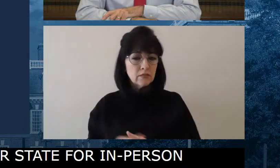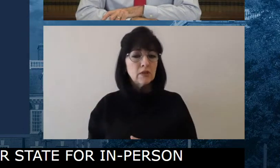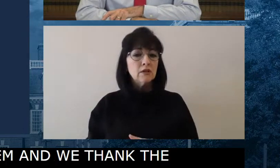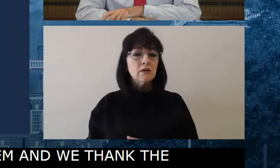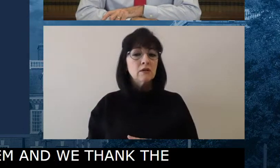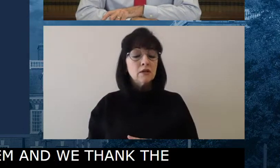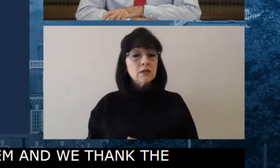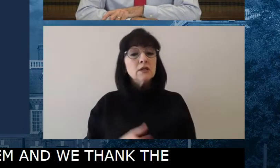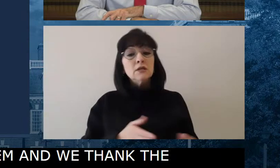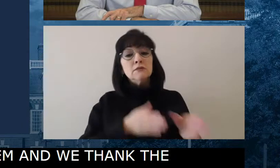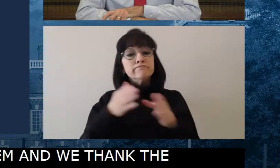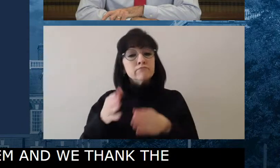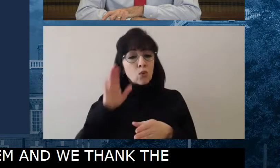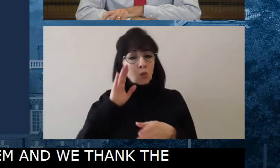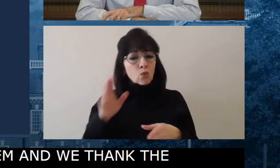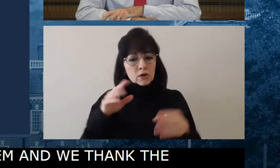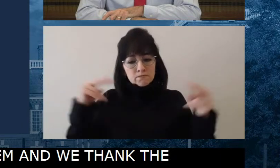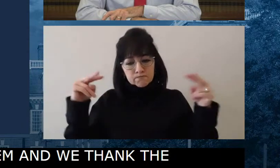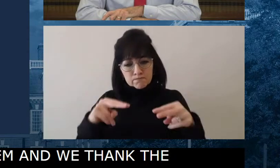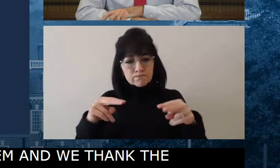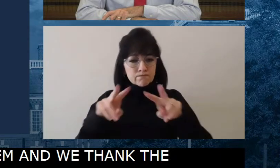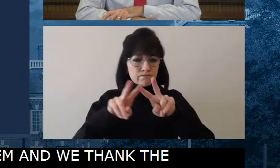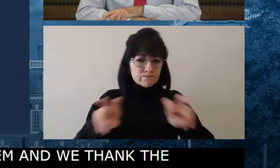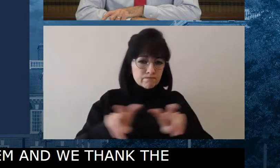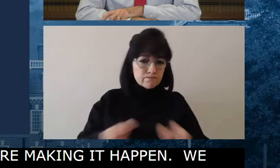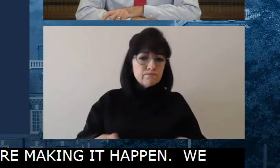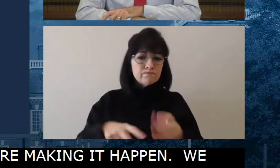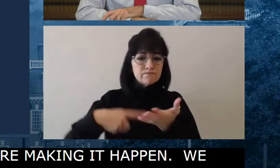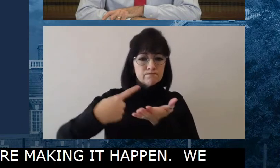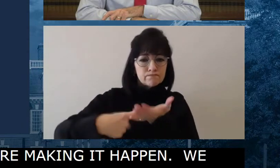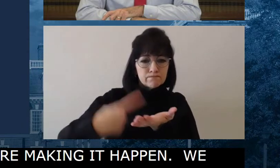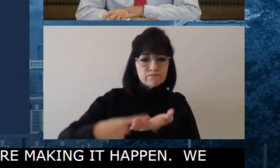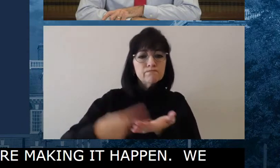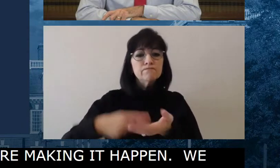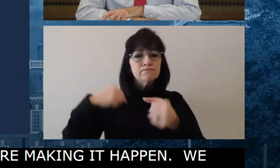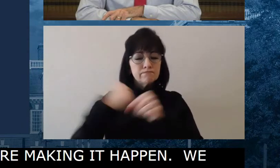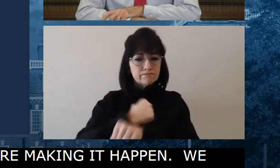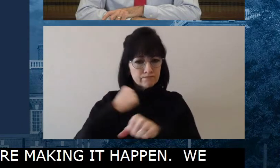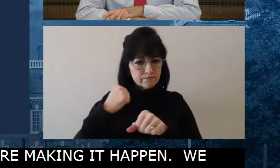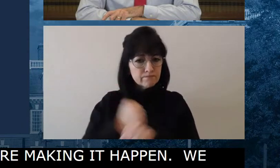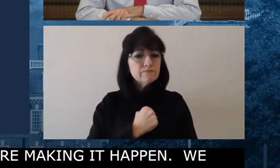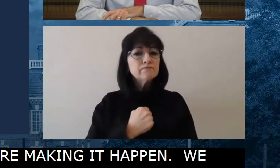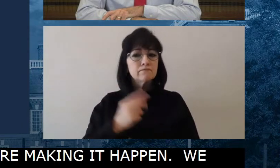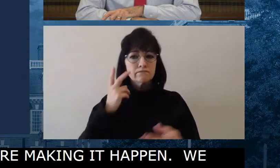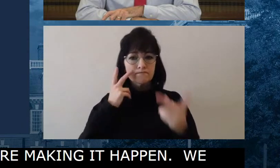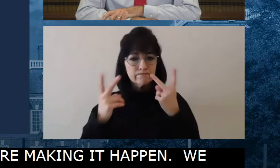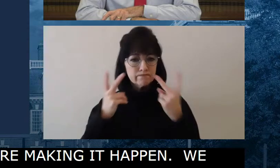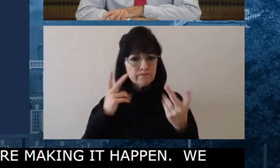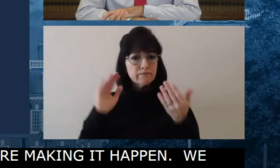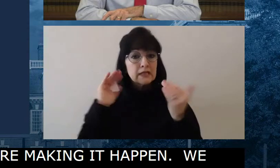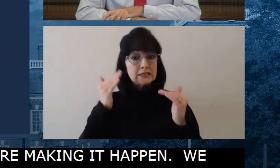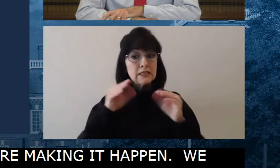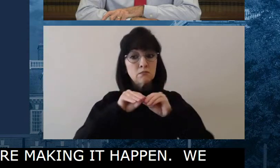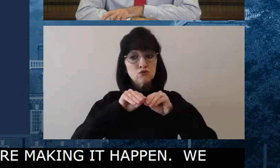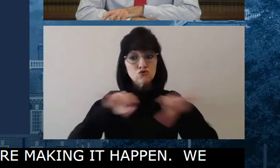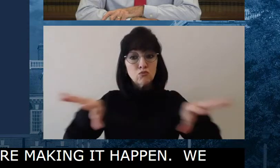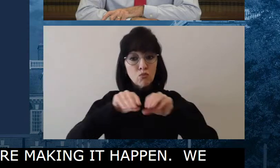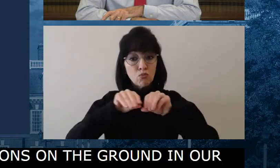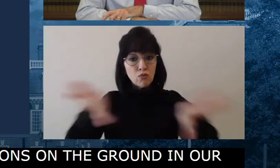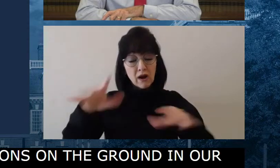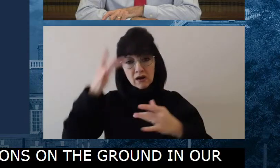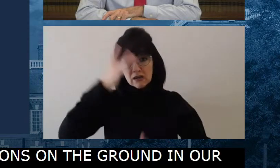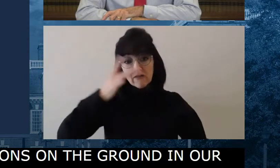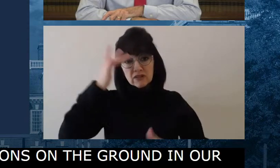the conditions on the ground in our state are getting better. We're getting healthier. The spread of the virus is